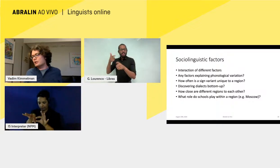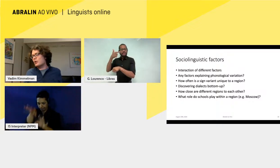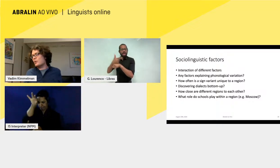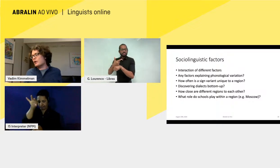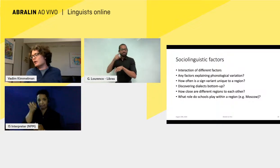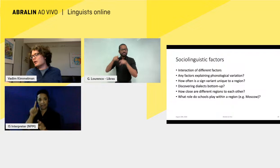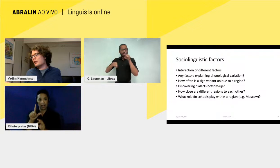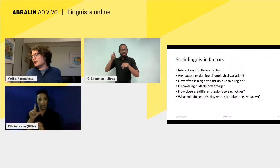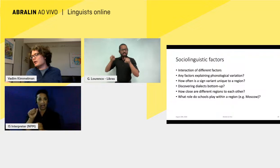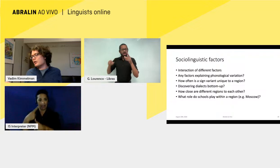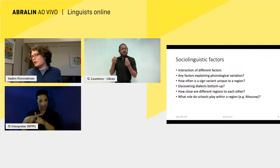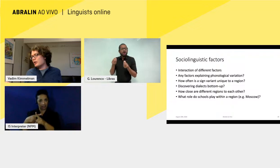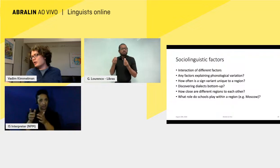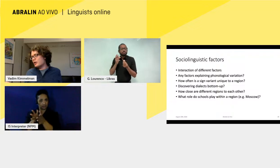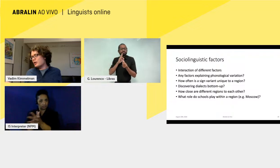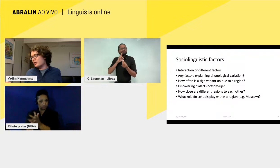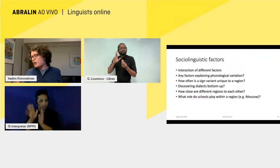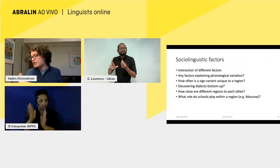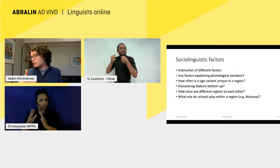So